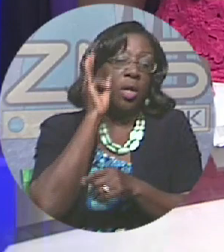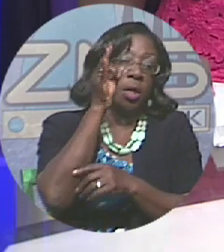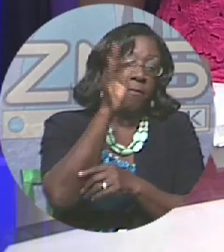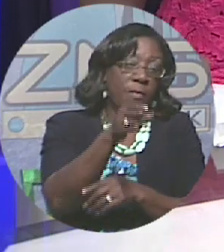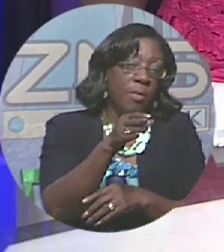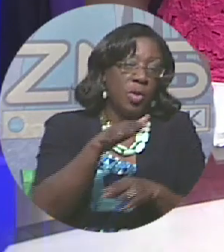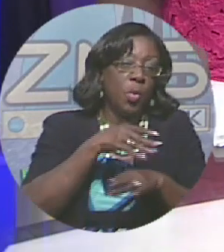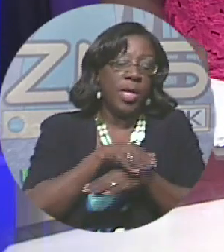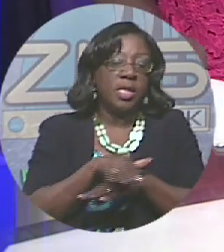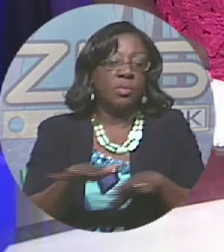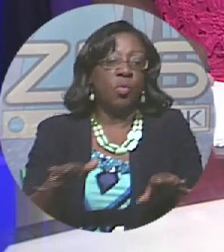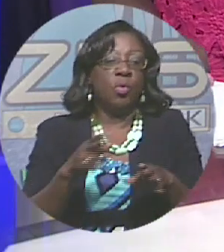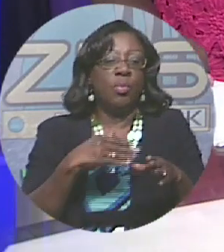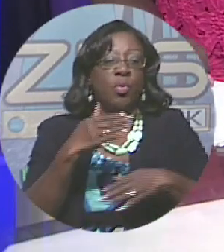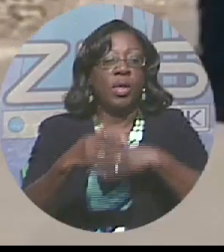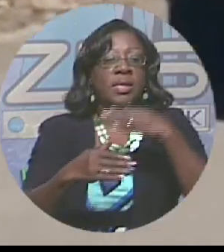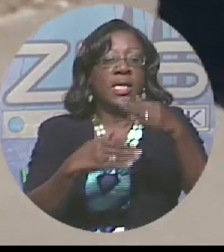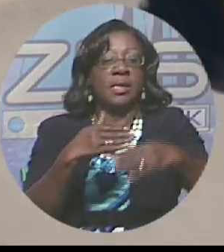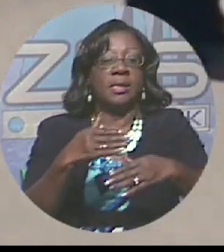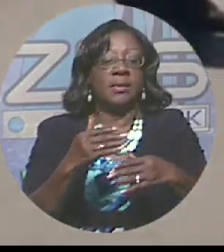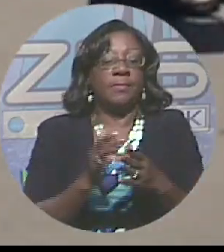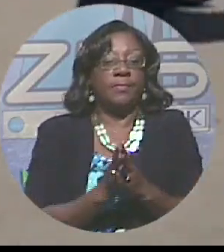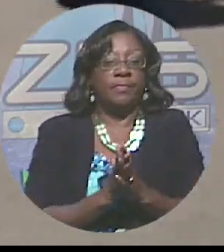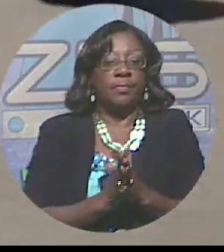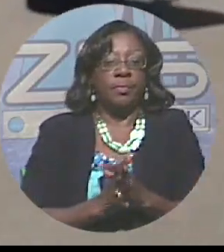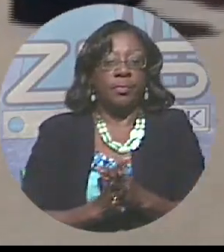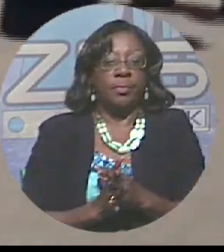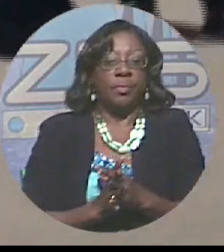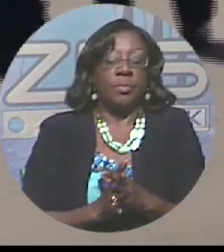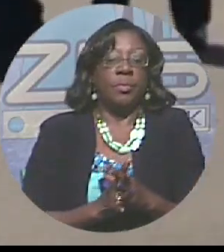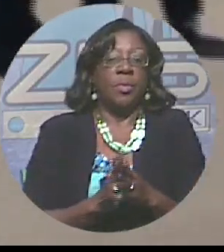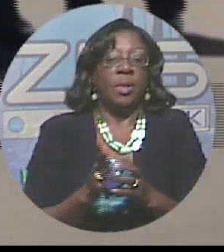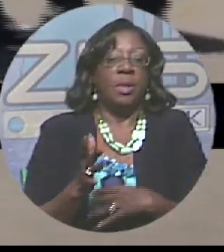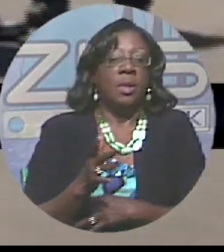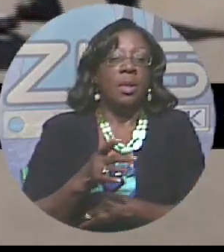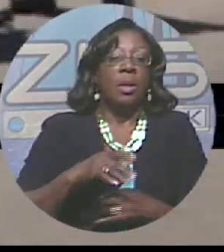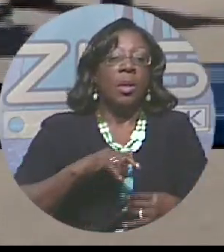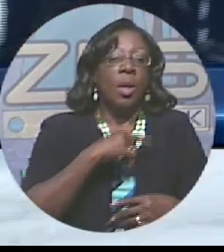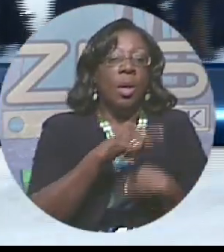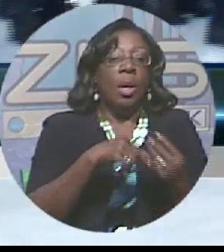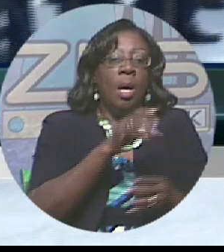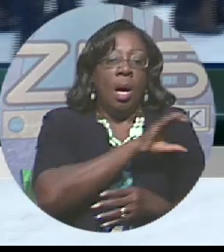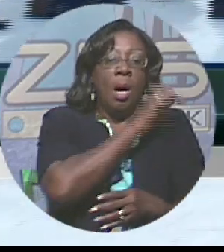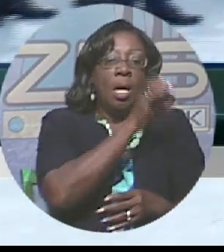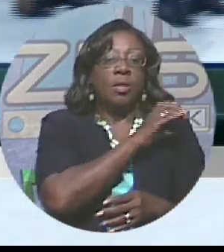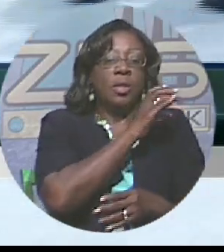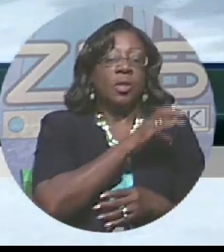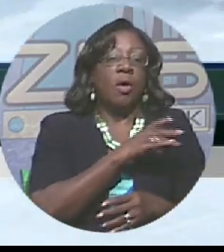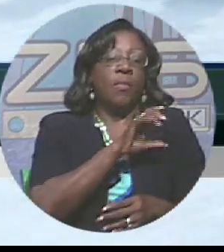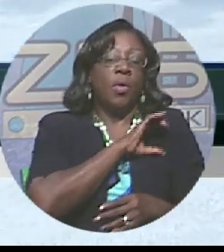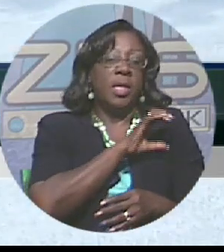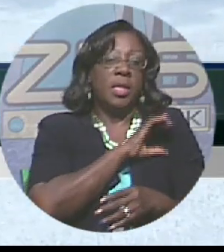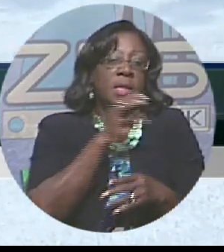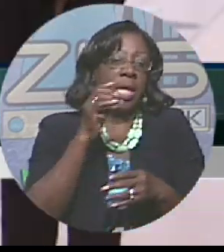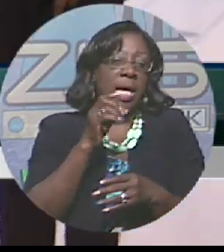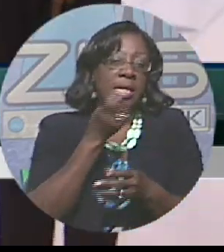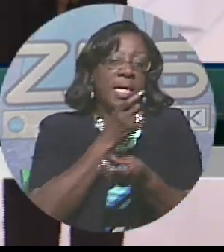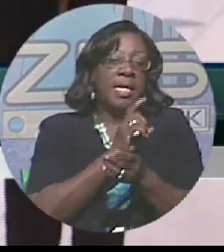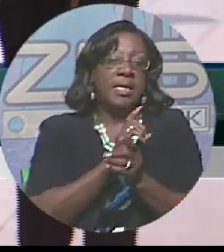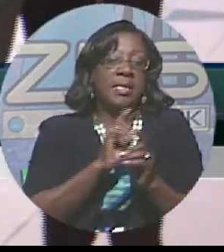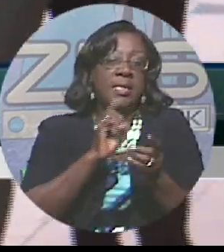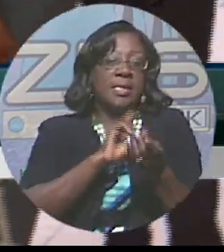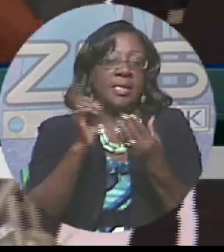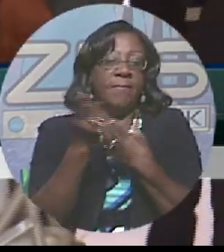smooth process. Security will be strictly enforced when hundreds of police officers, defense force officers, poll workers,